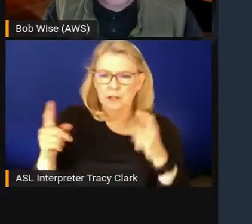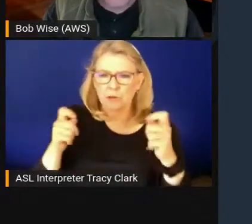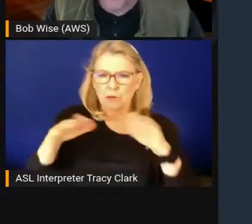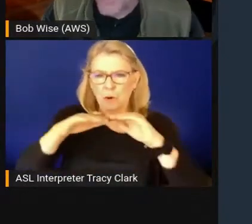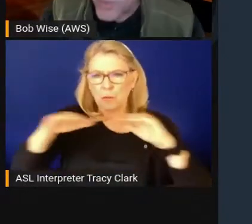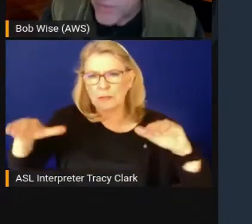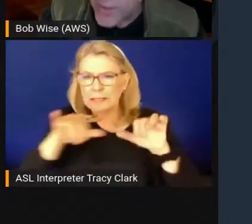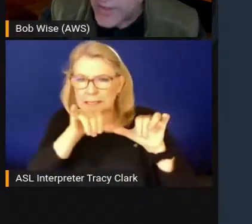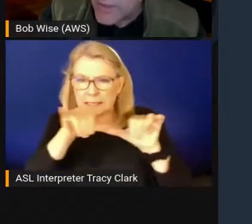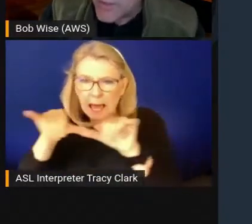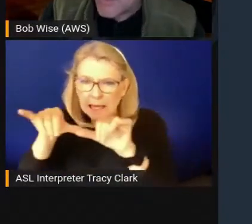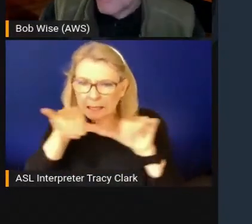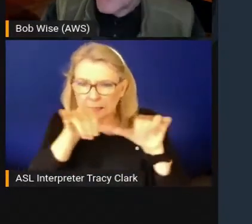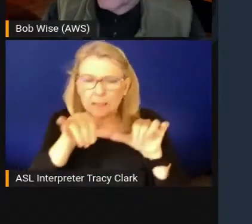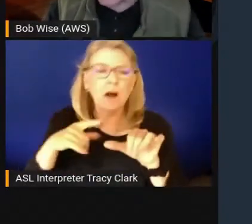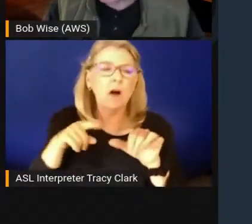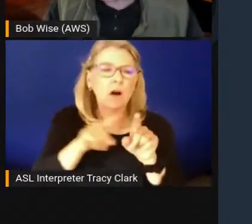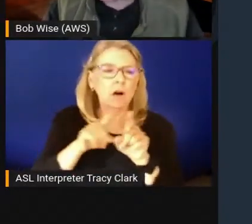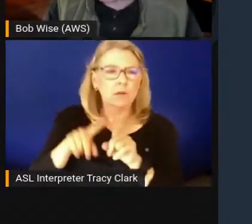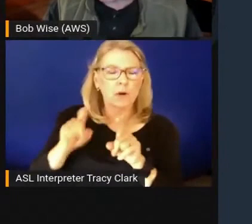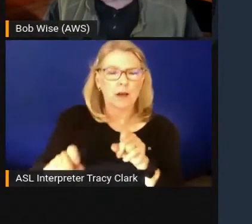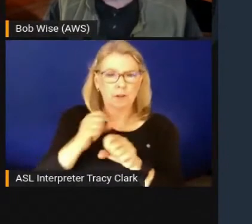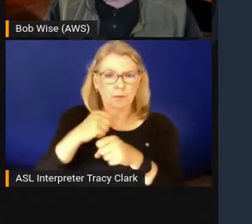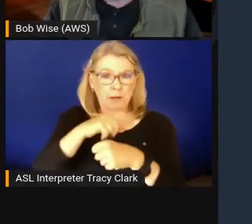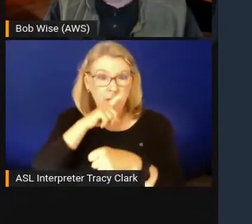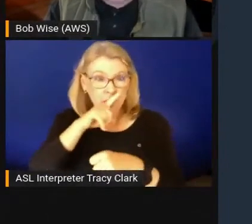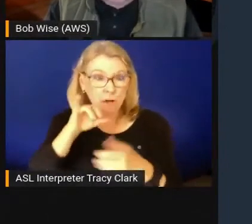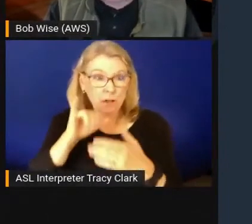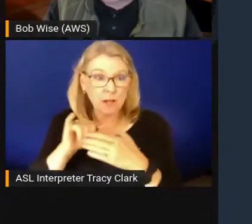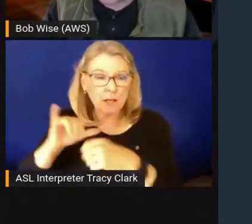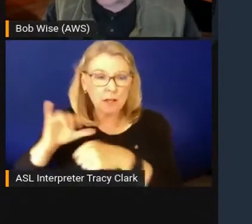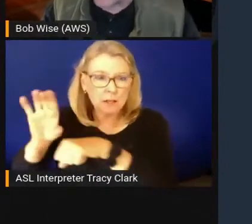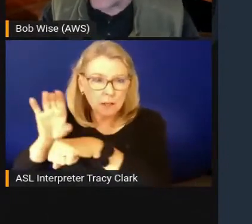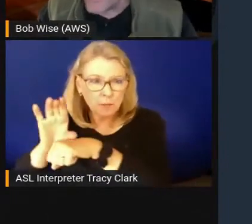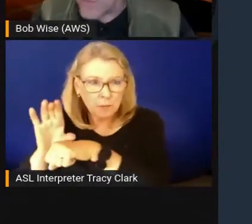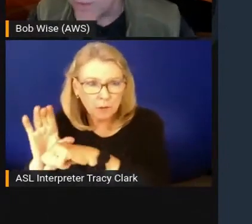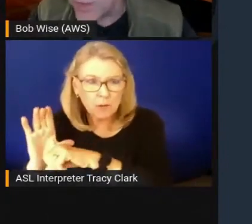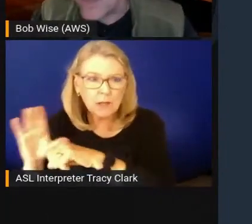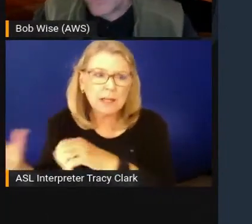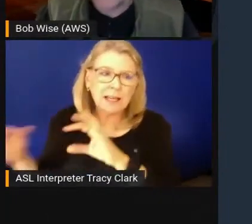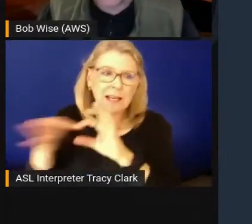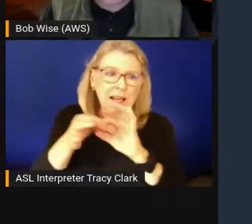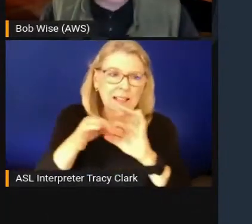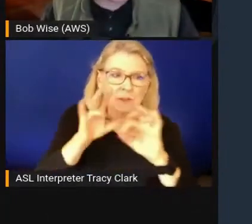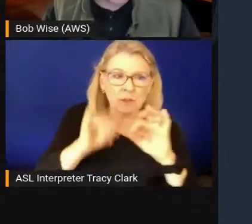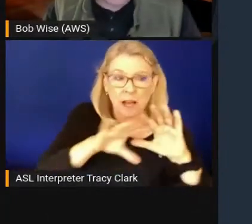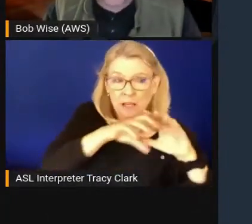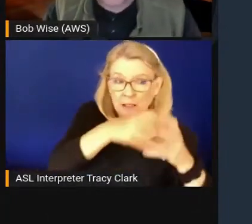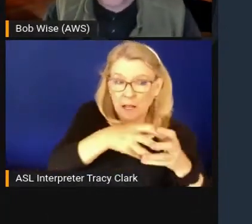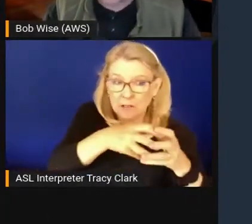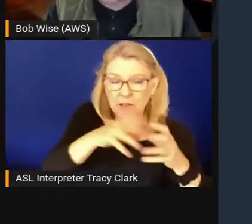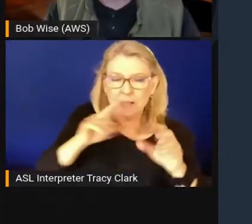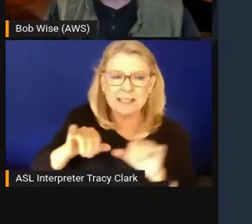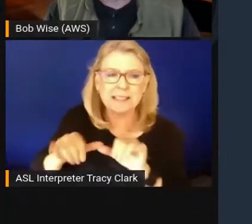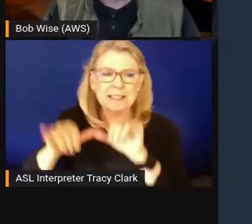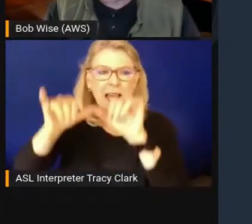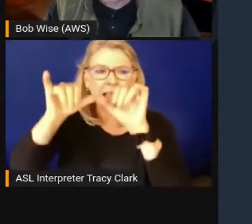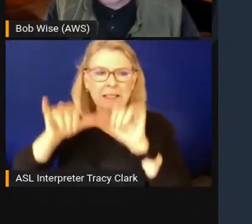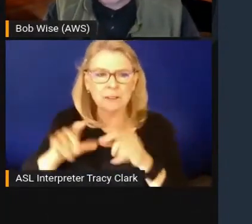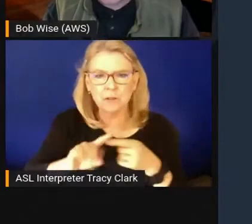need to ensure that the compute connected to the cluster and being managed by the cluster is scaling to your needs, scaling up, scaling